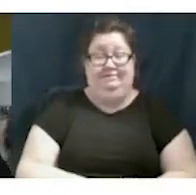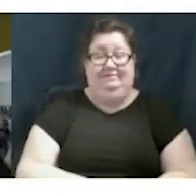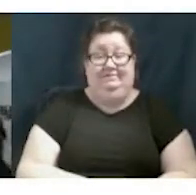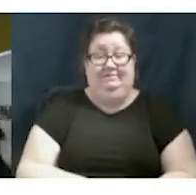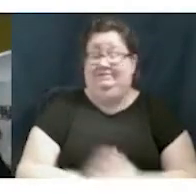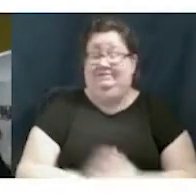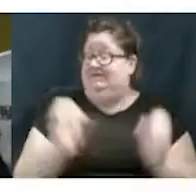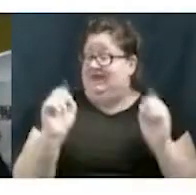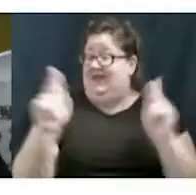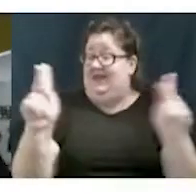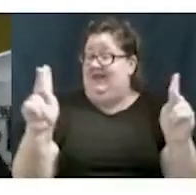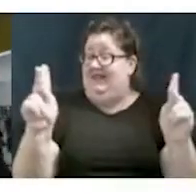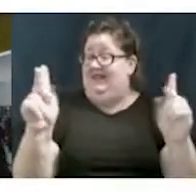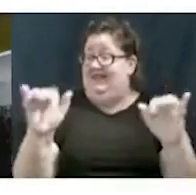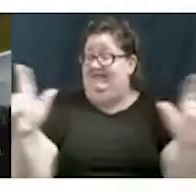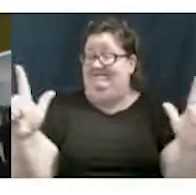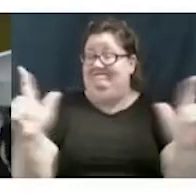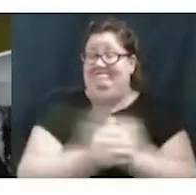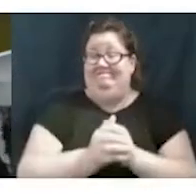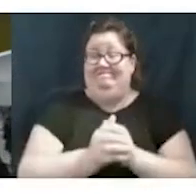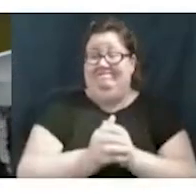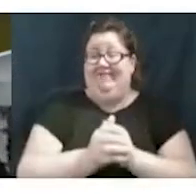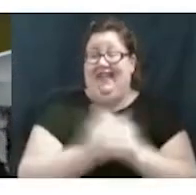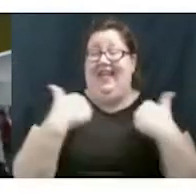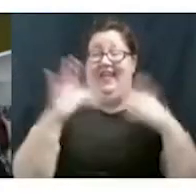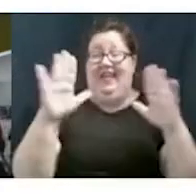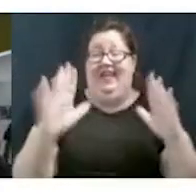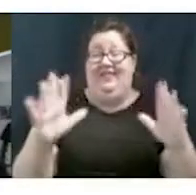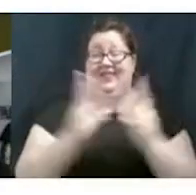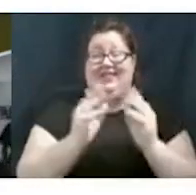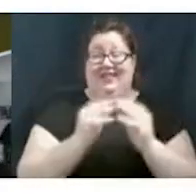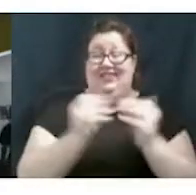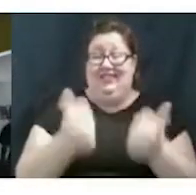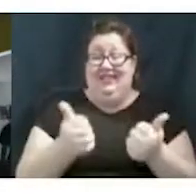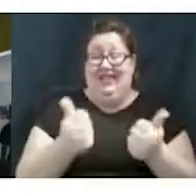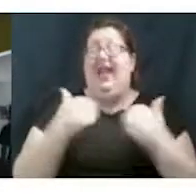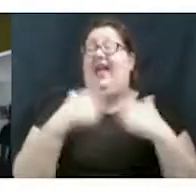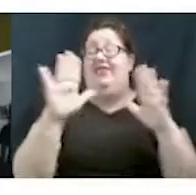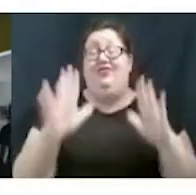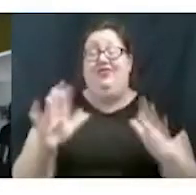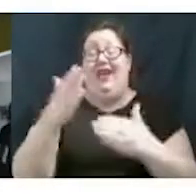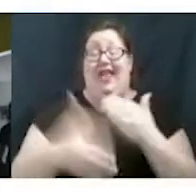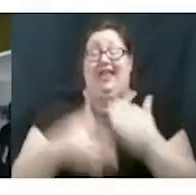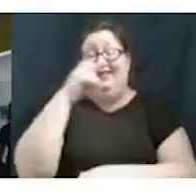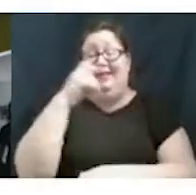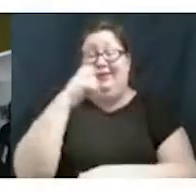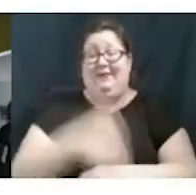All right, y'all. Have a great session. Have a great end of your summer.